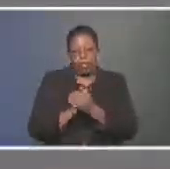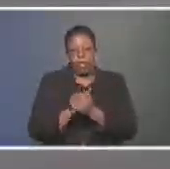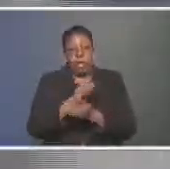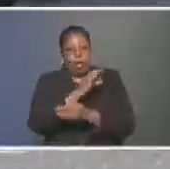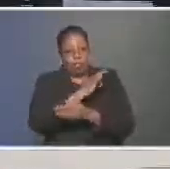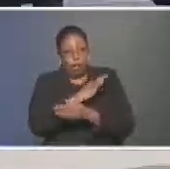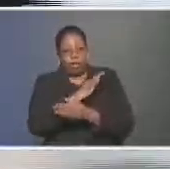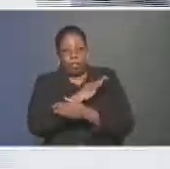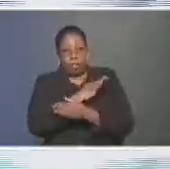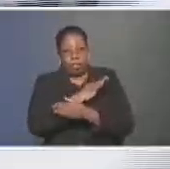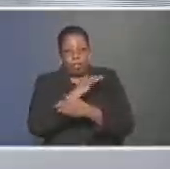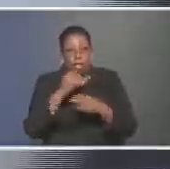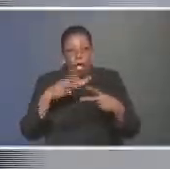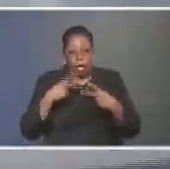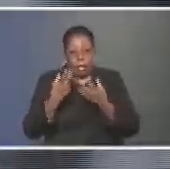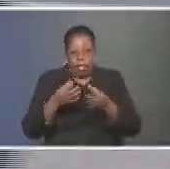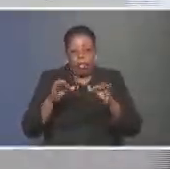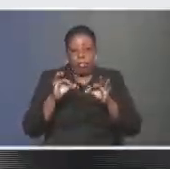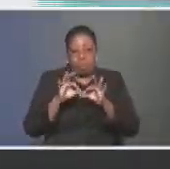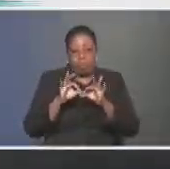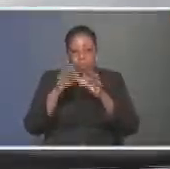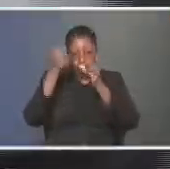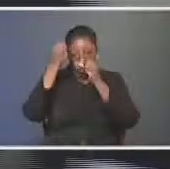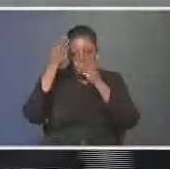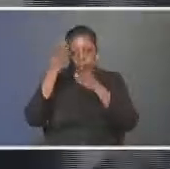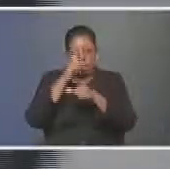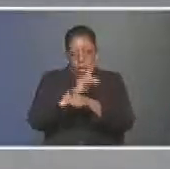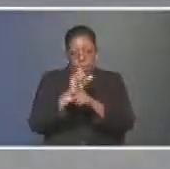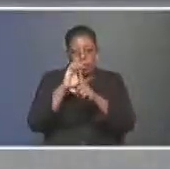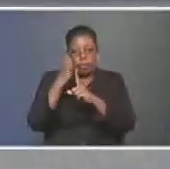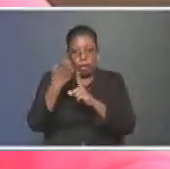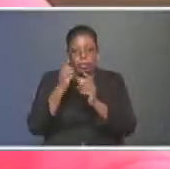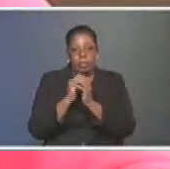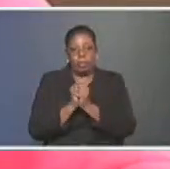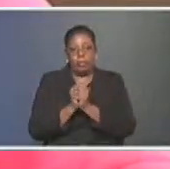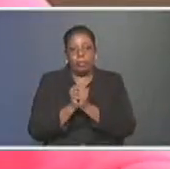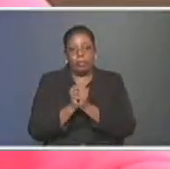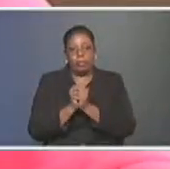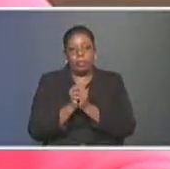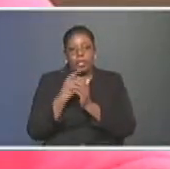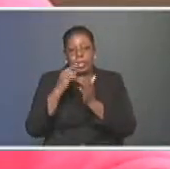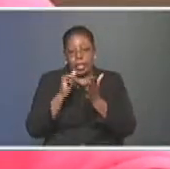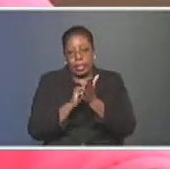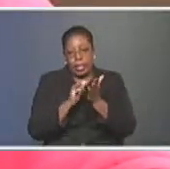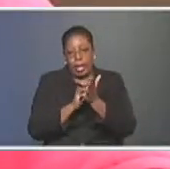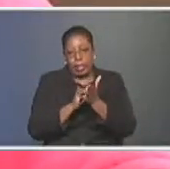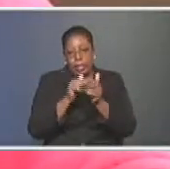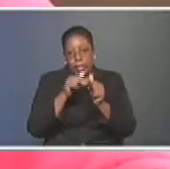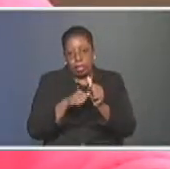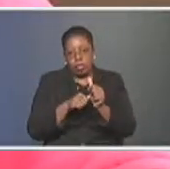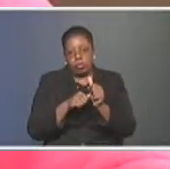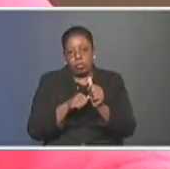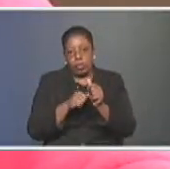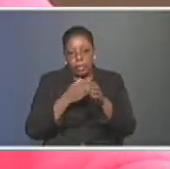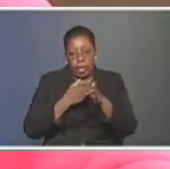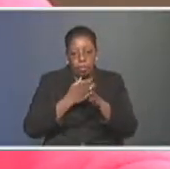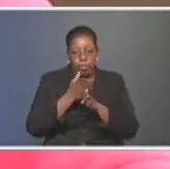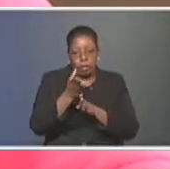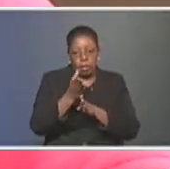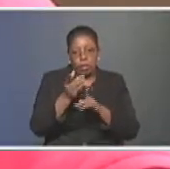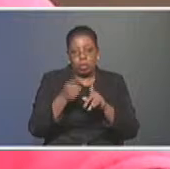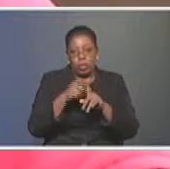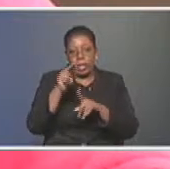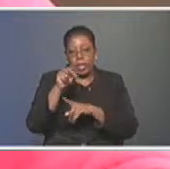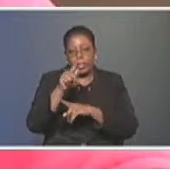was privy to vital information in the labor environment. Because the trade unions were represented at the council, their complaints came directly to the